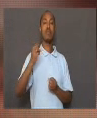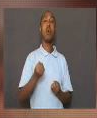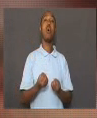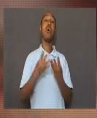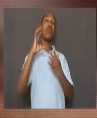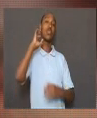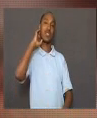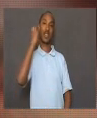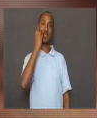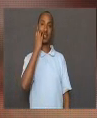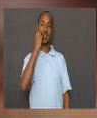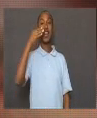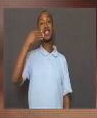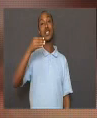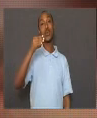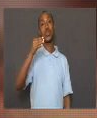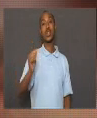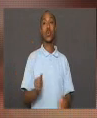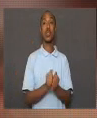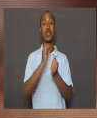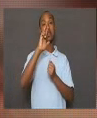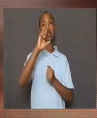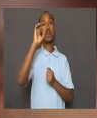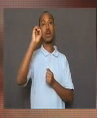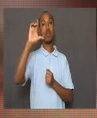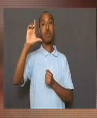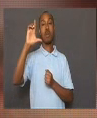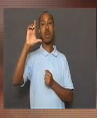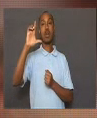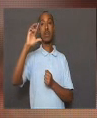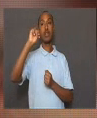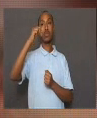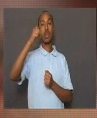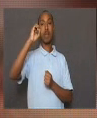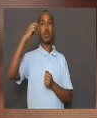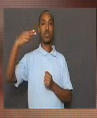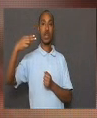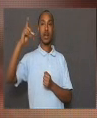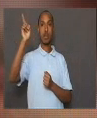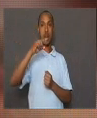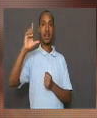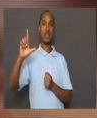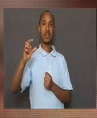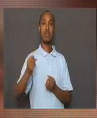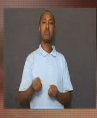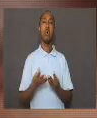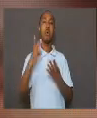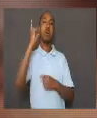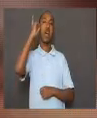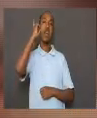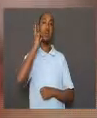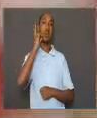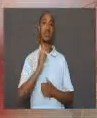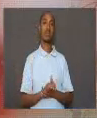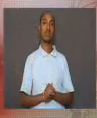concentrated. The solution with 3 moles of sodium hydroxide per liter is more dilute.